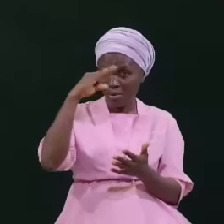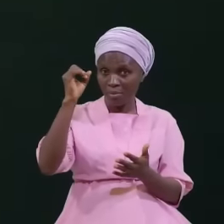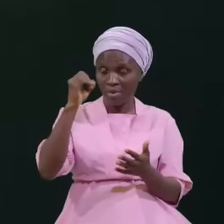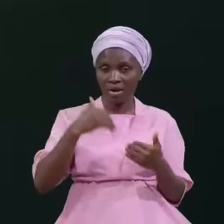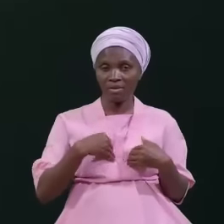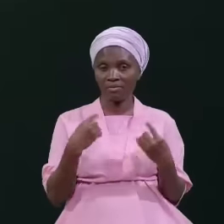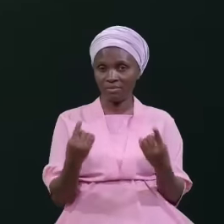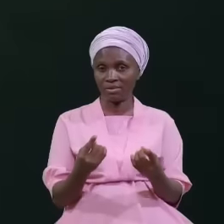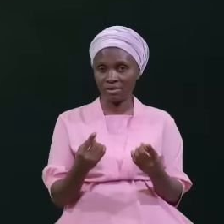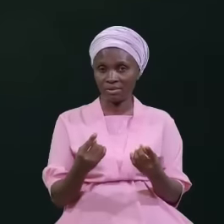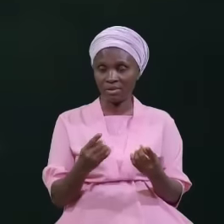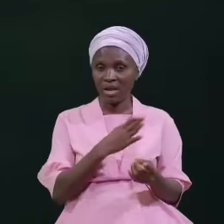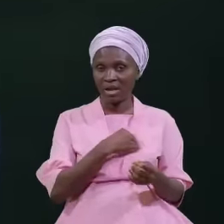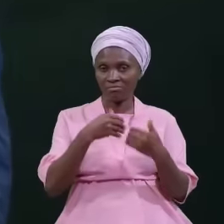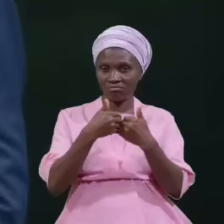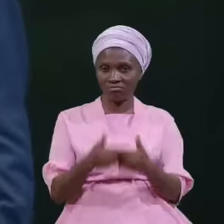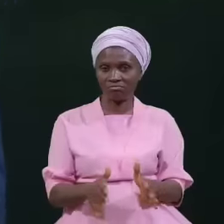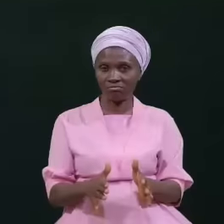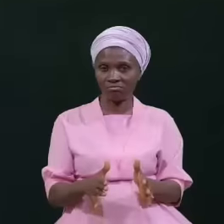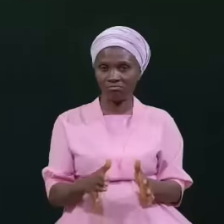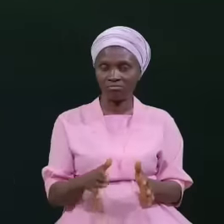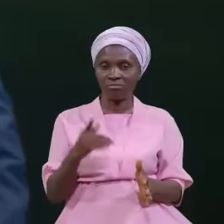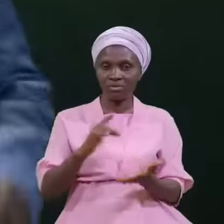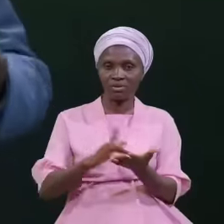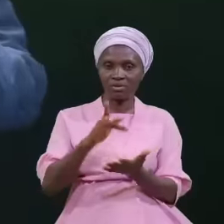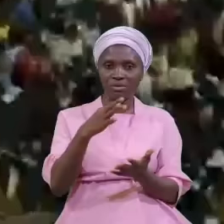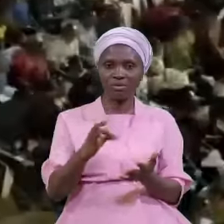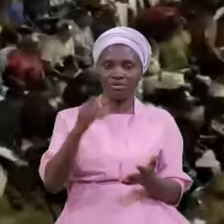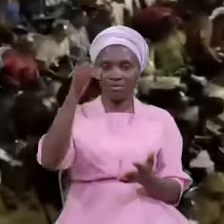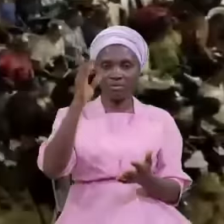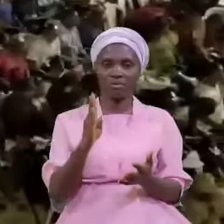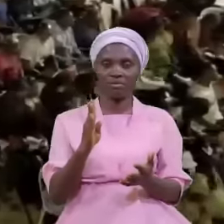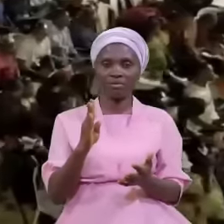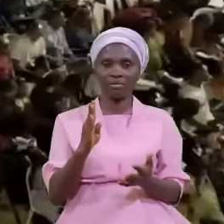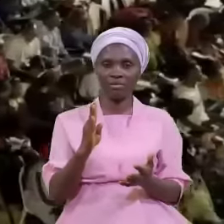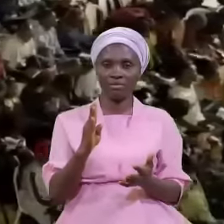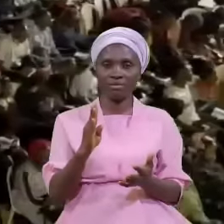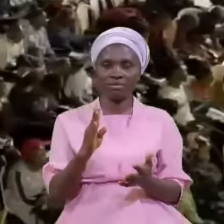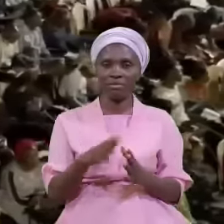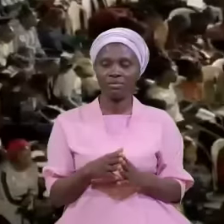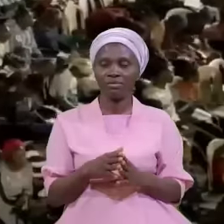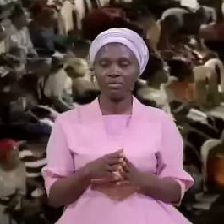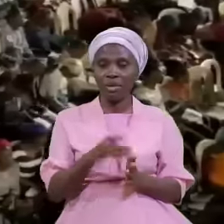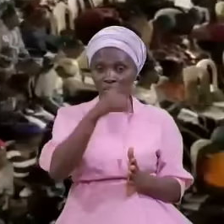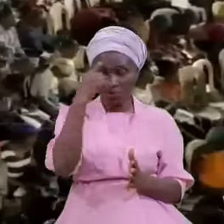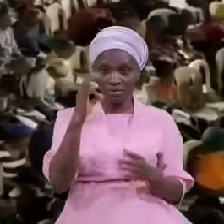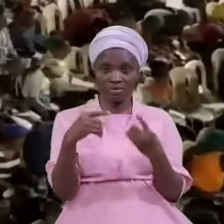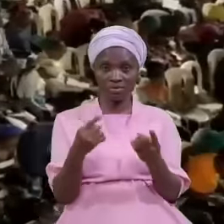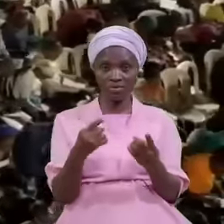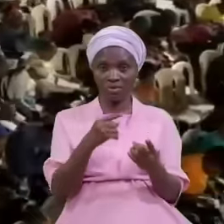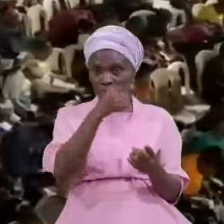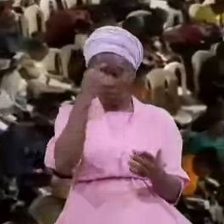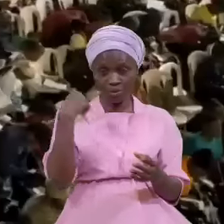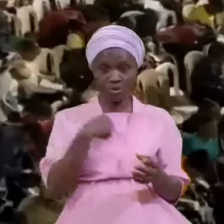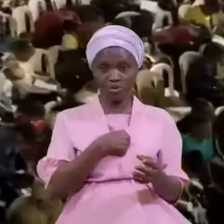come short of the glory of God. Because we've sinned, we have shame. Even